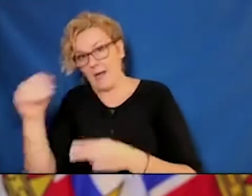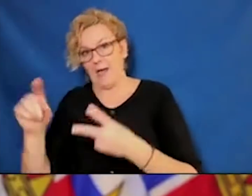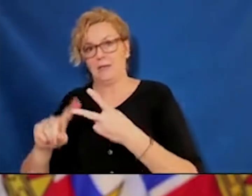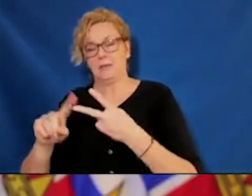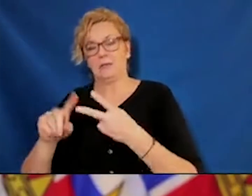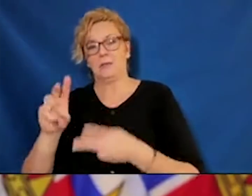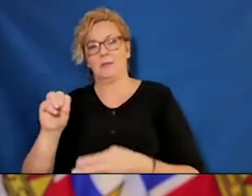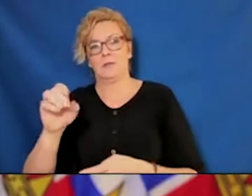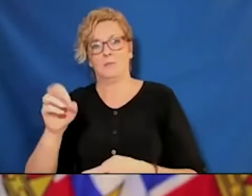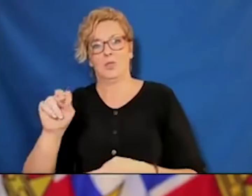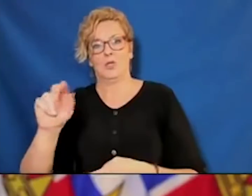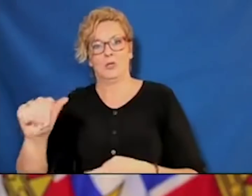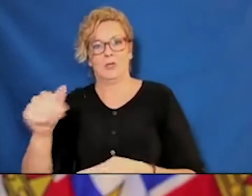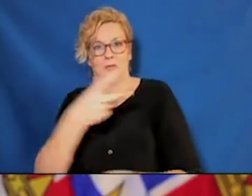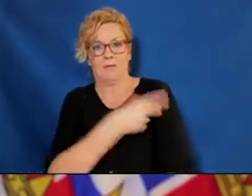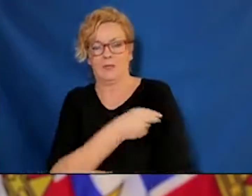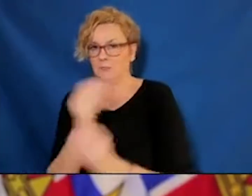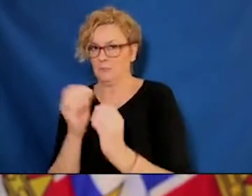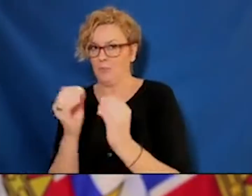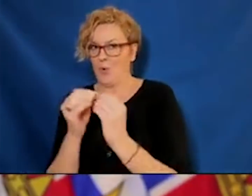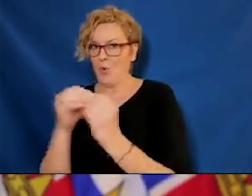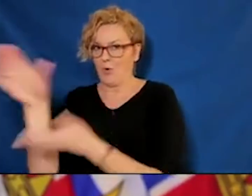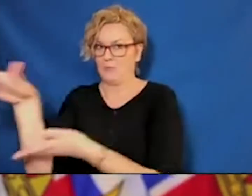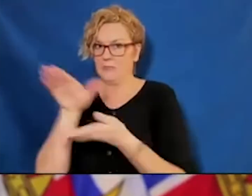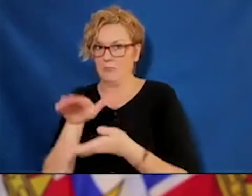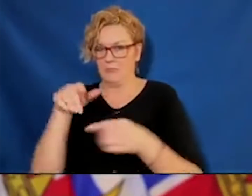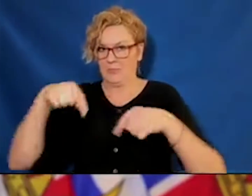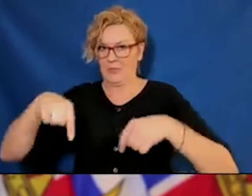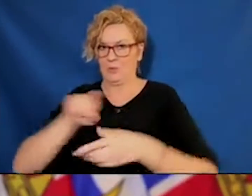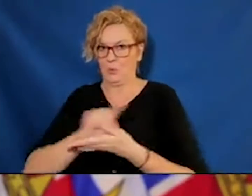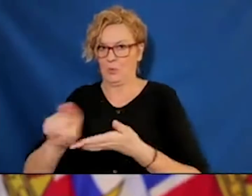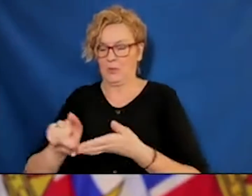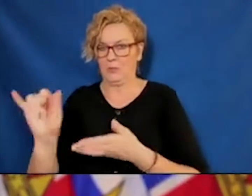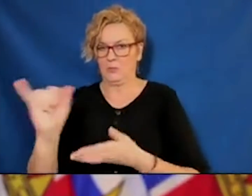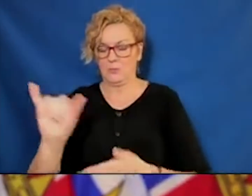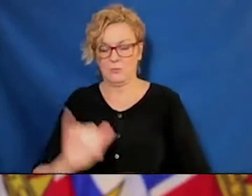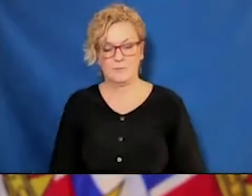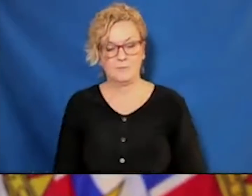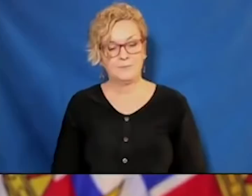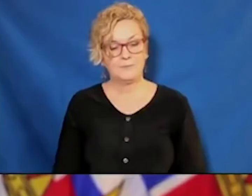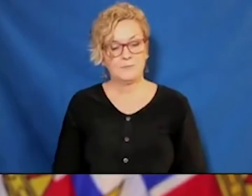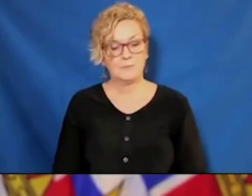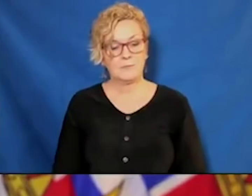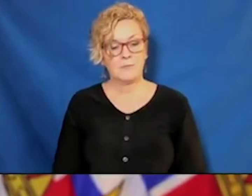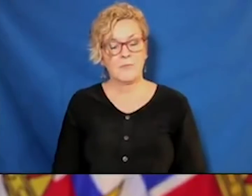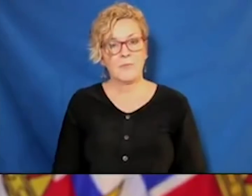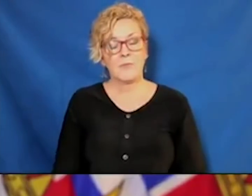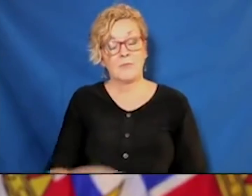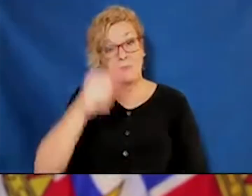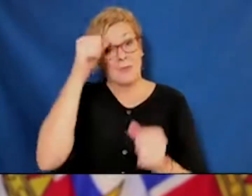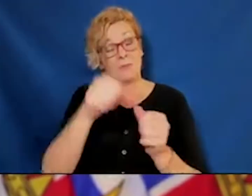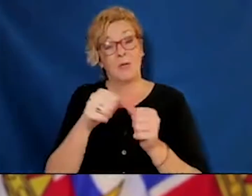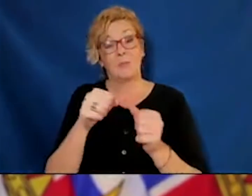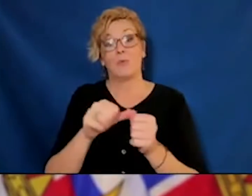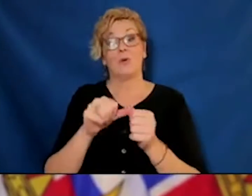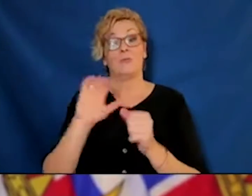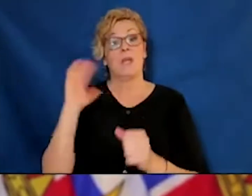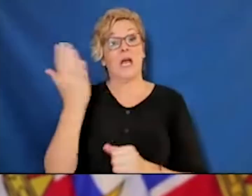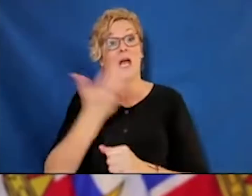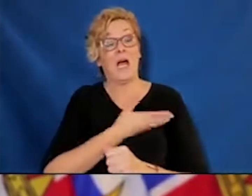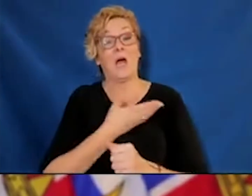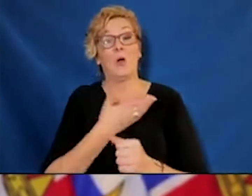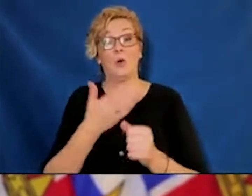As we spoke about last week, much thought and consideration has gone into our immunization delivery and